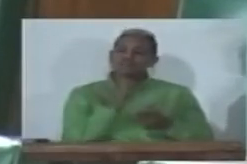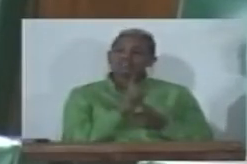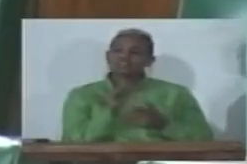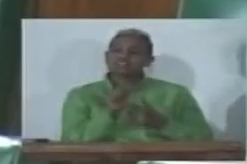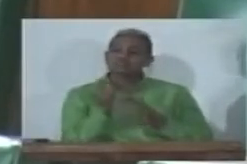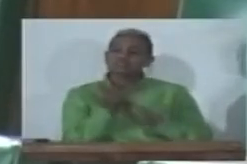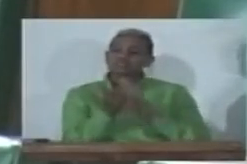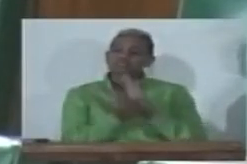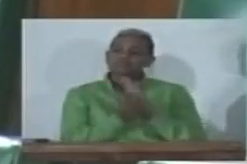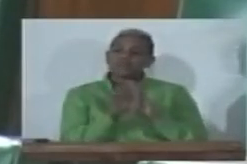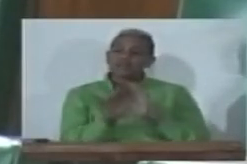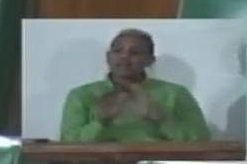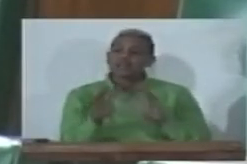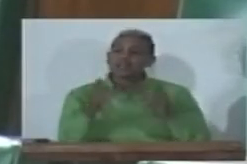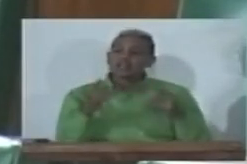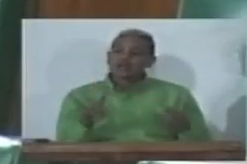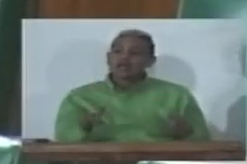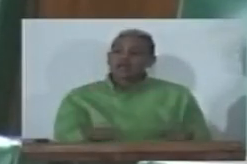bill.